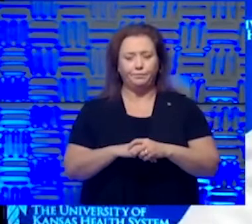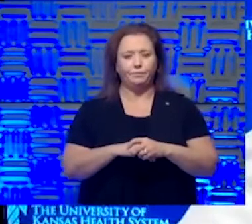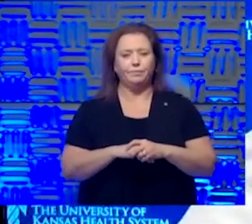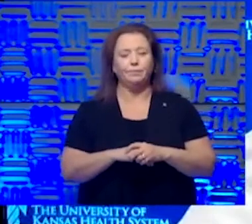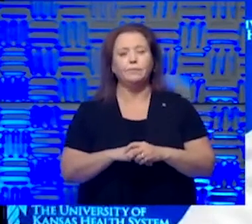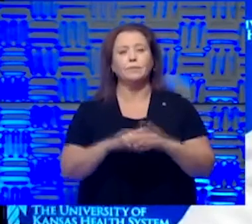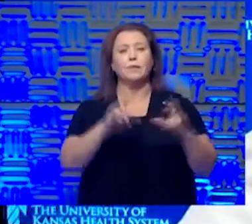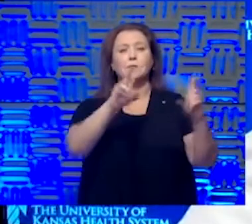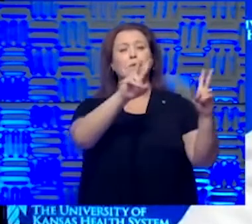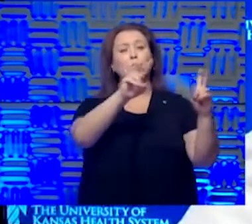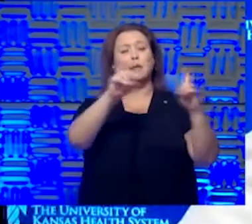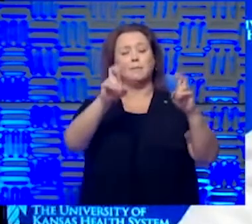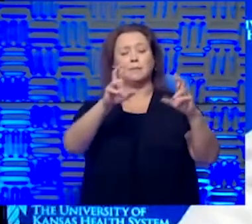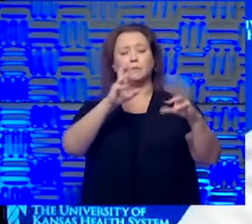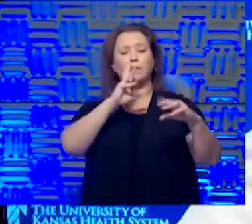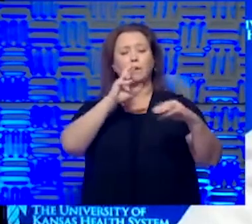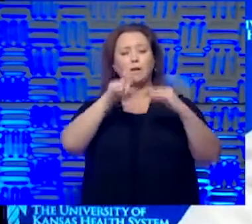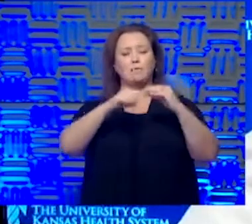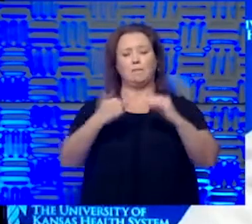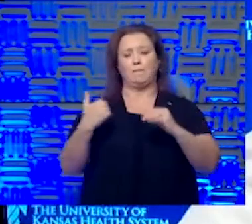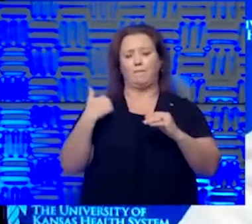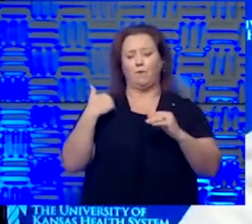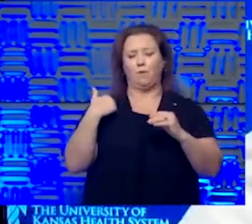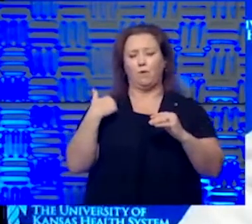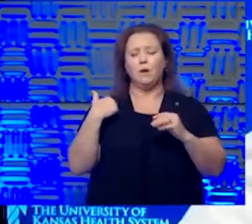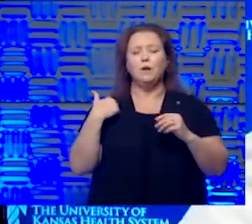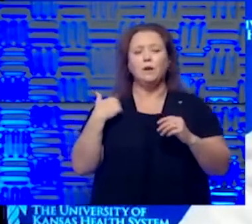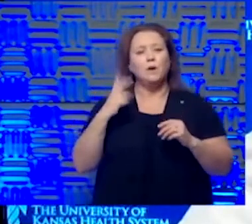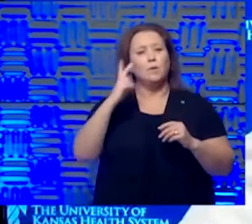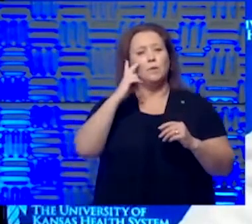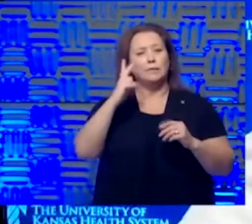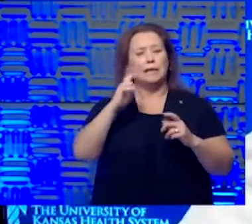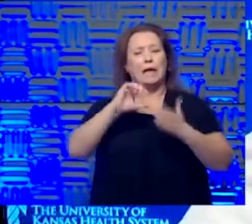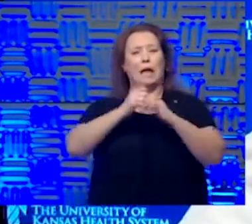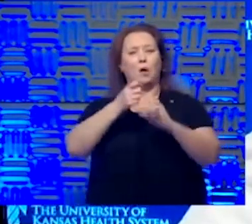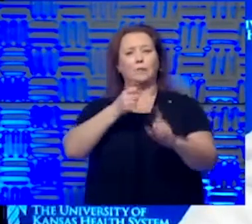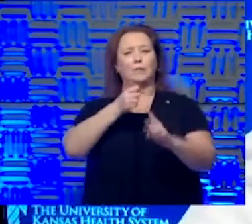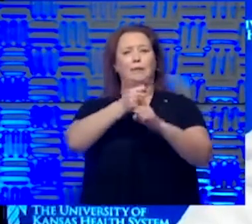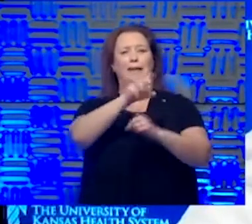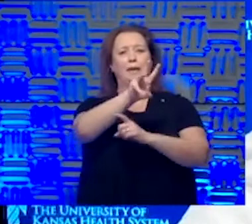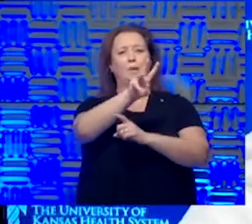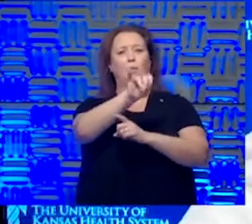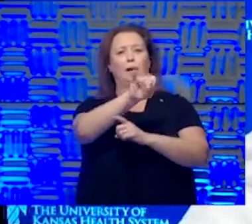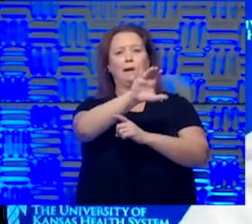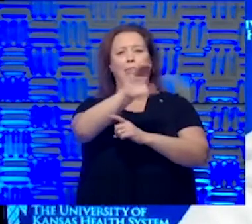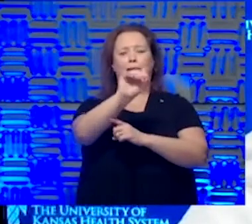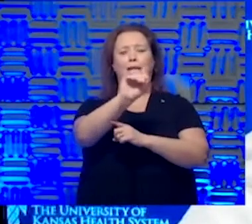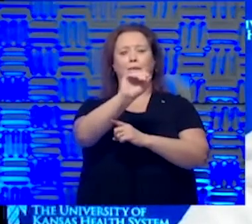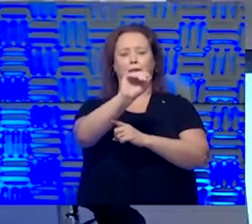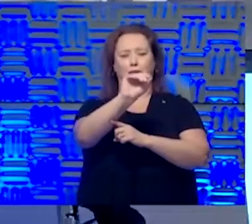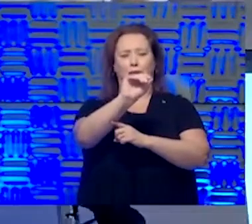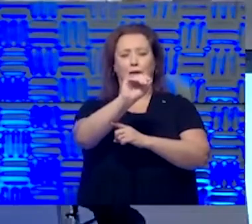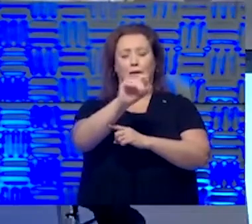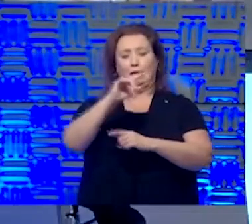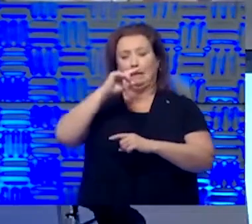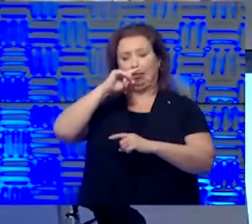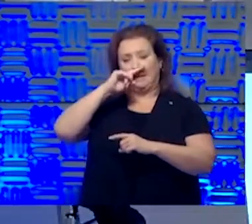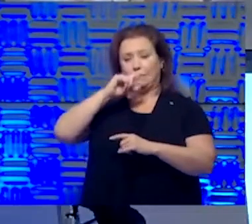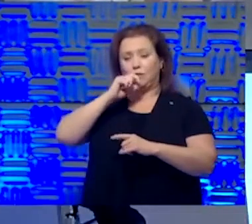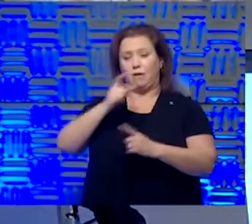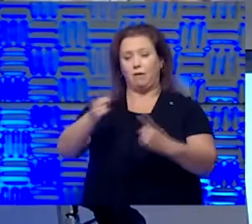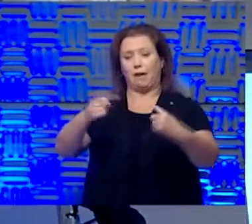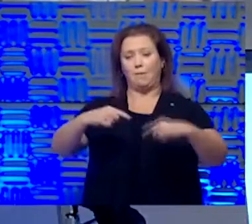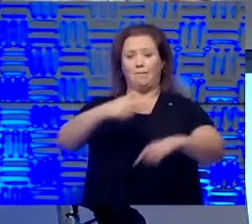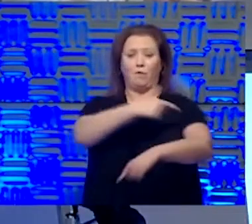around topics we've discussed before, and they want to know how this is impacting Wyandotte County. Topics as if kids aren't coming in to get